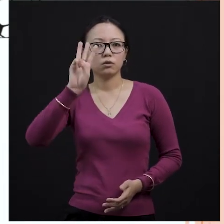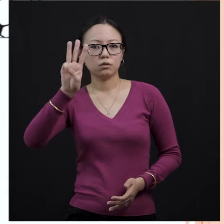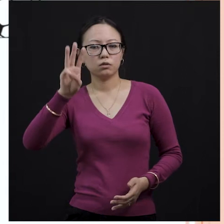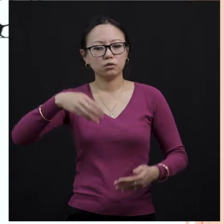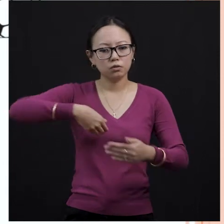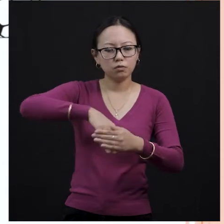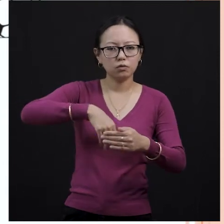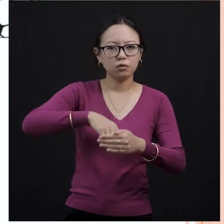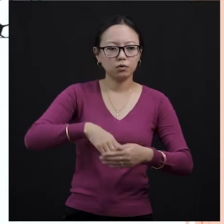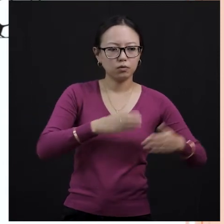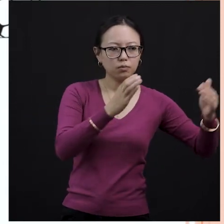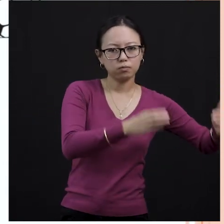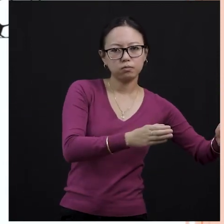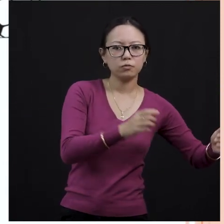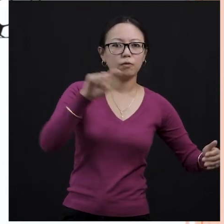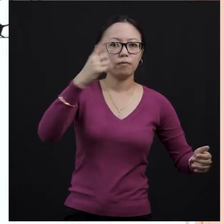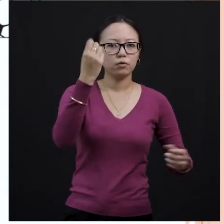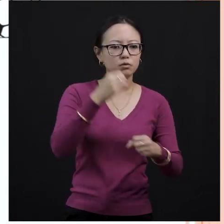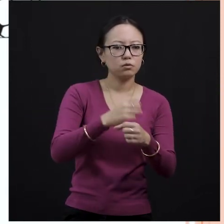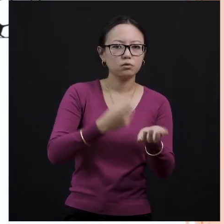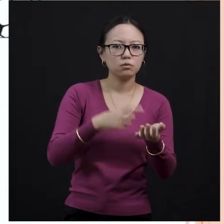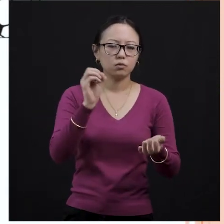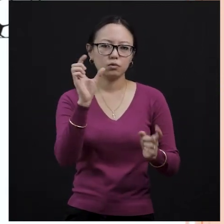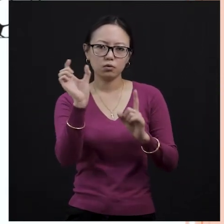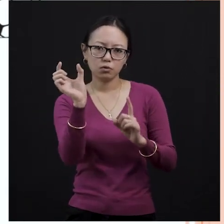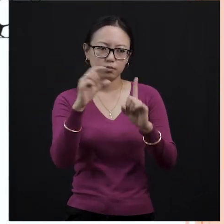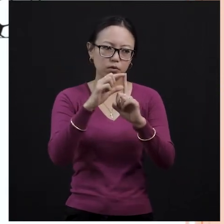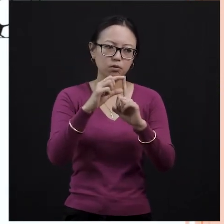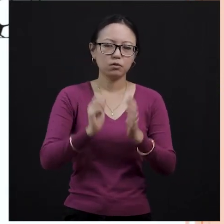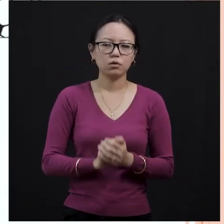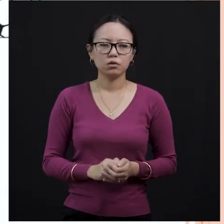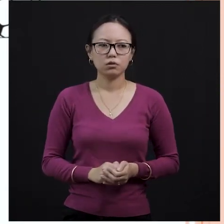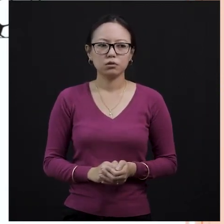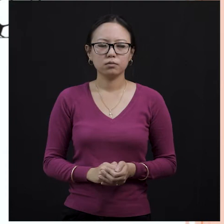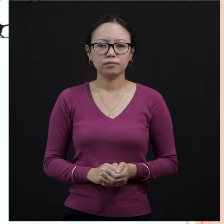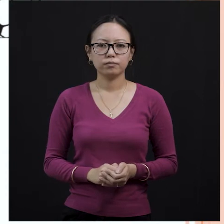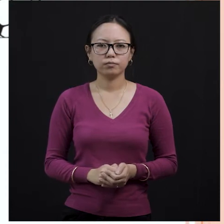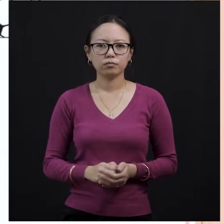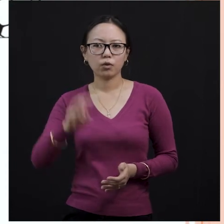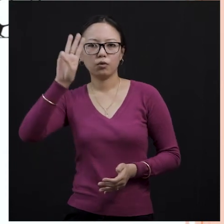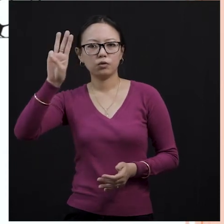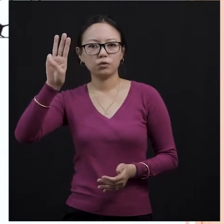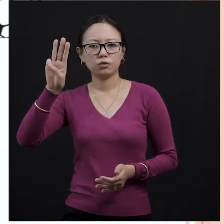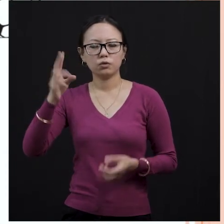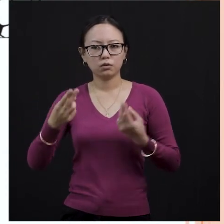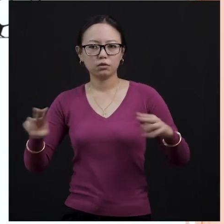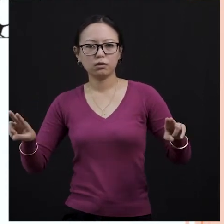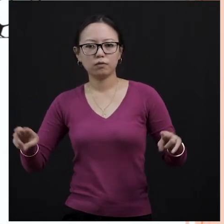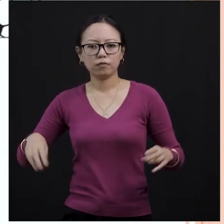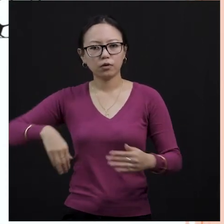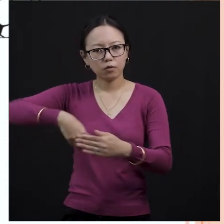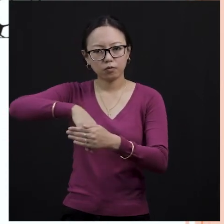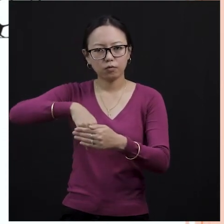next. 1, 2, and 3. So these 3 can also form a group